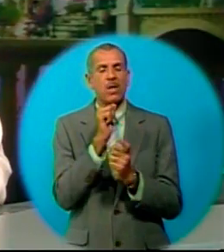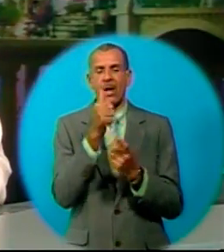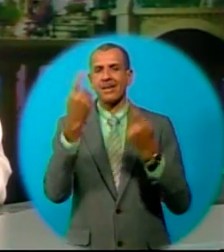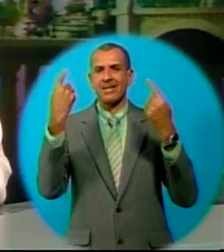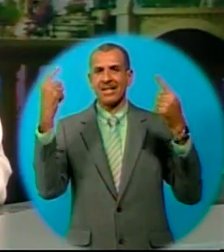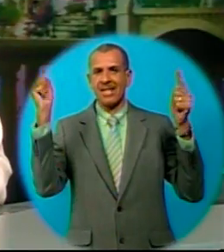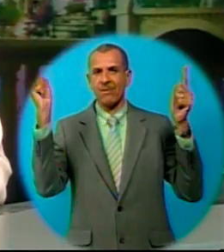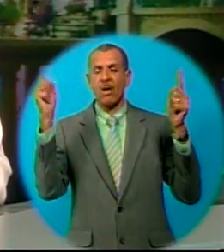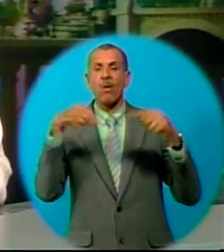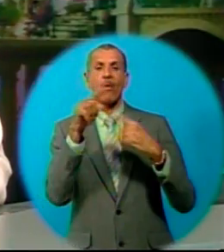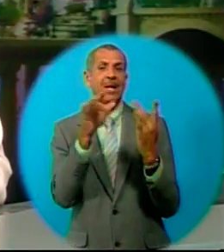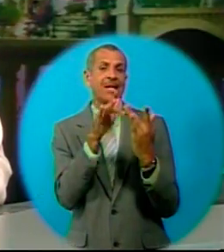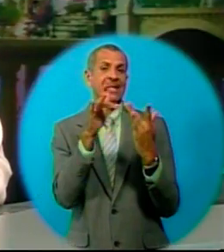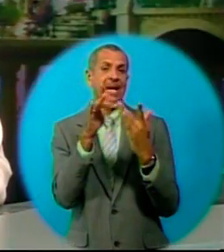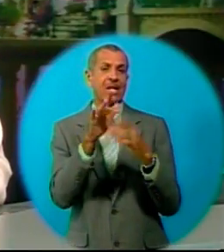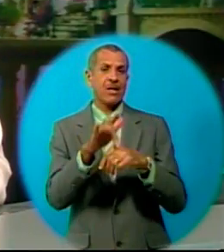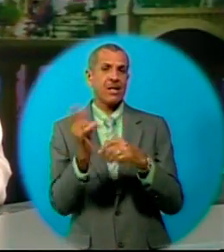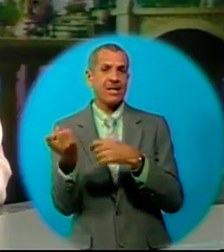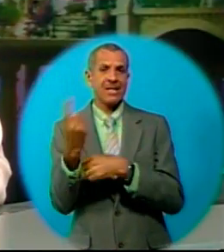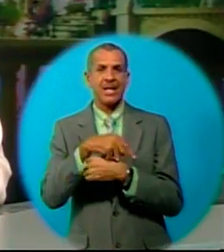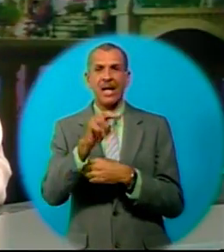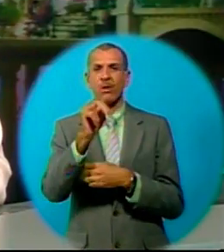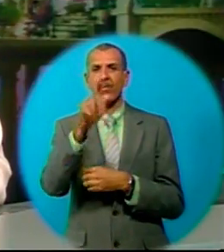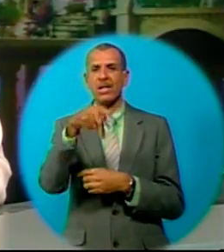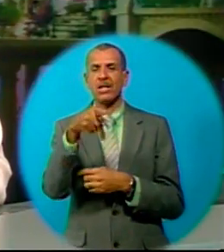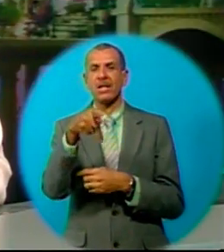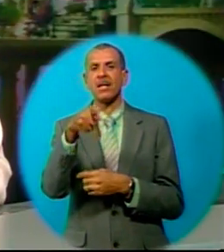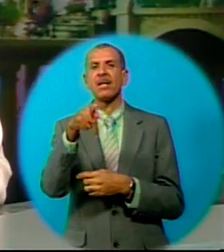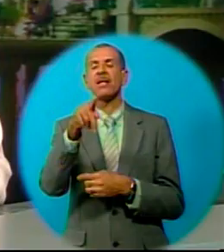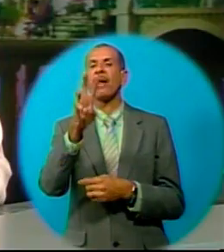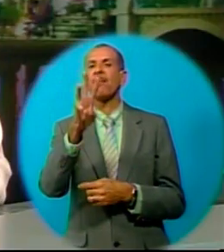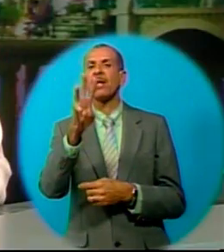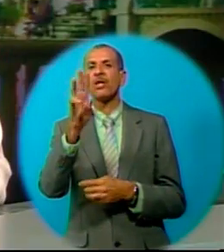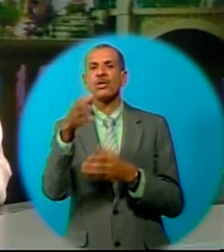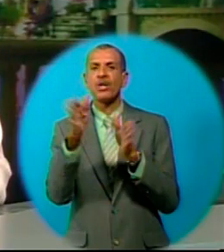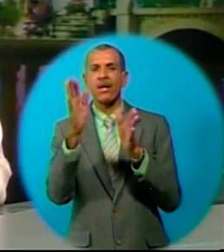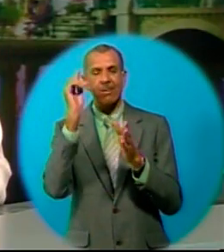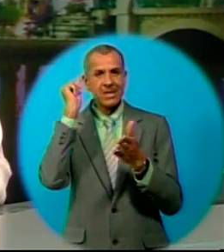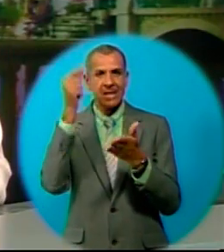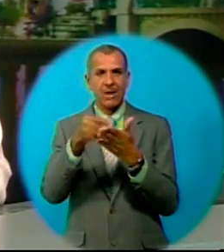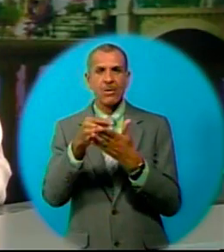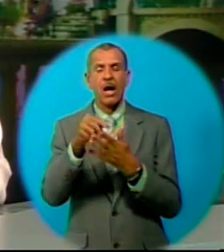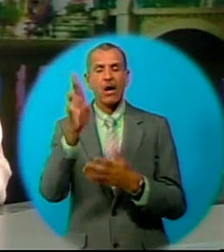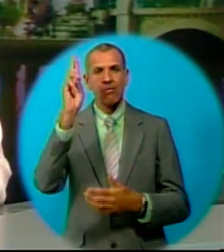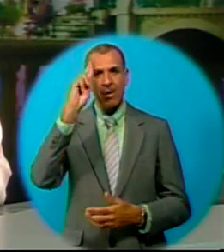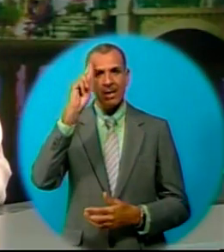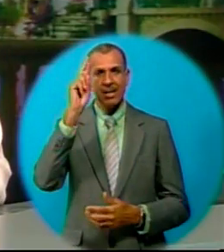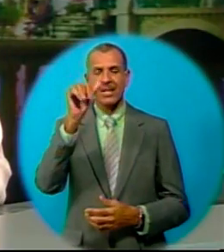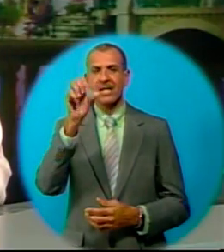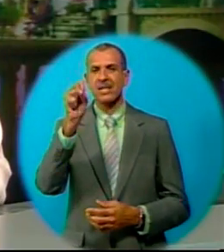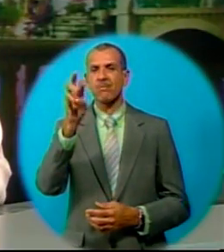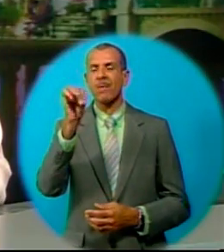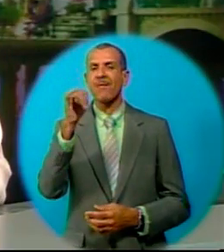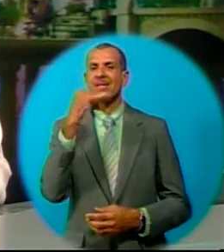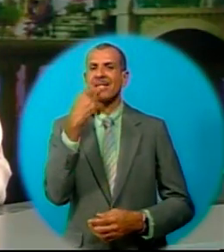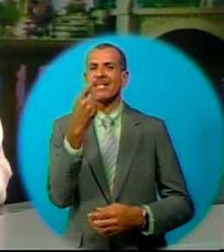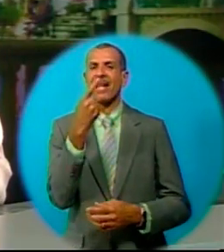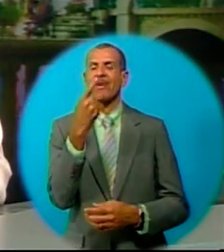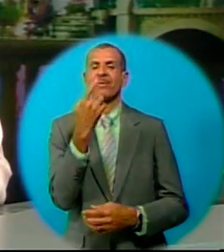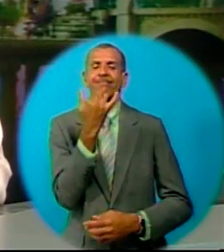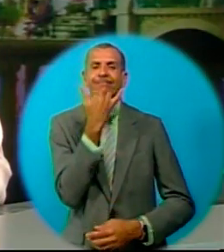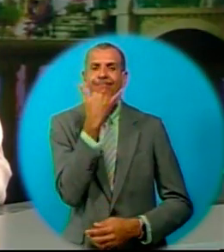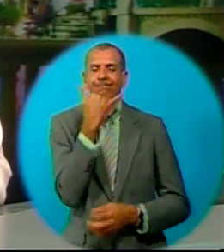Now, when contacted earlier today, NUPW General Secretary Rosalind Smith said the problem was caused by a miscommunication.